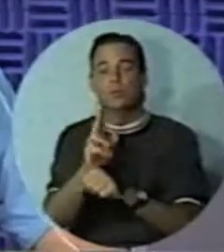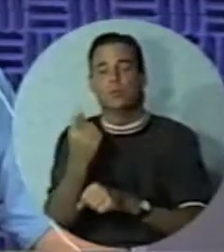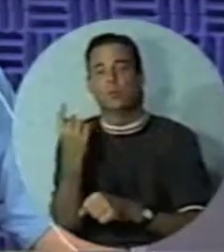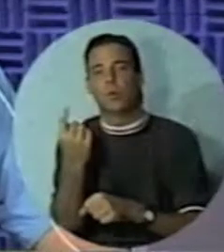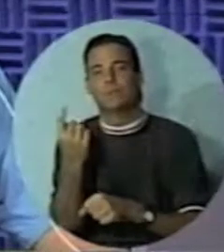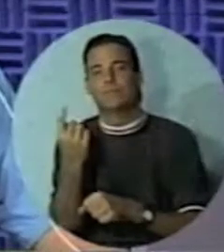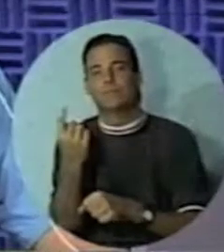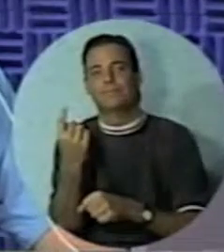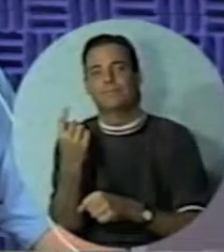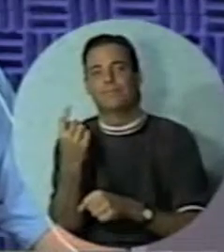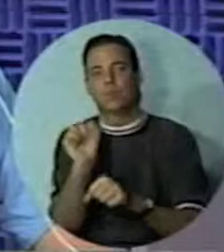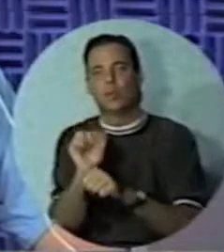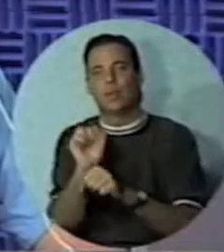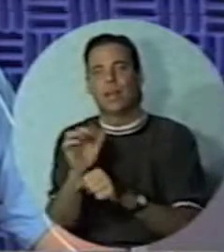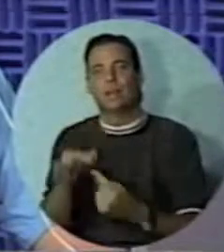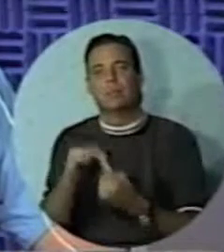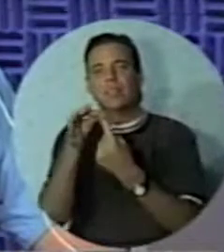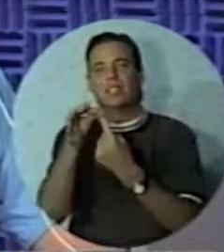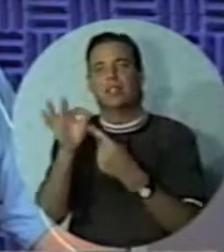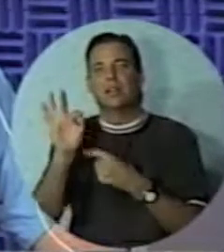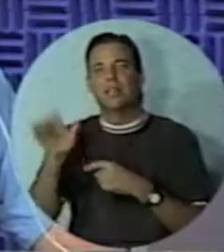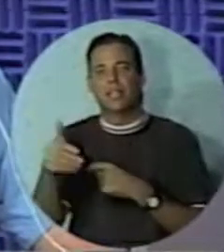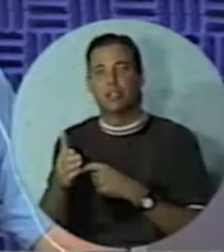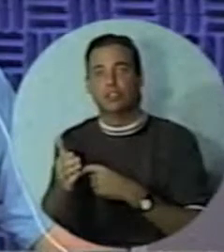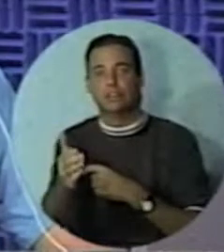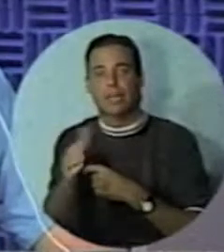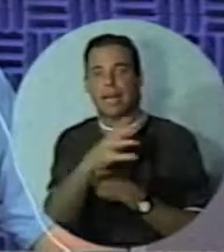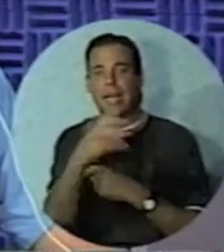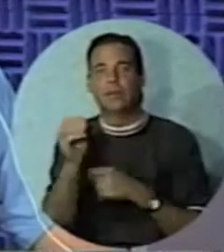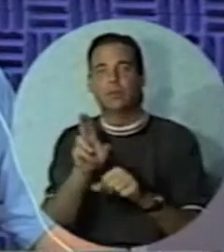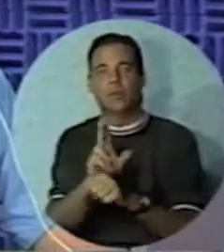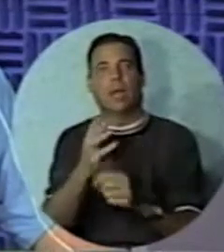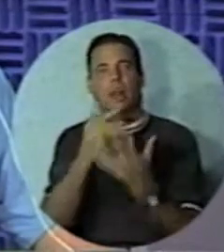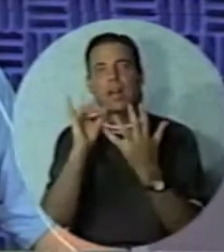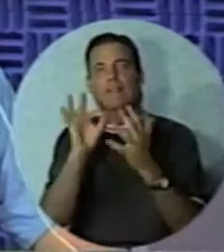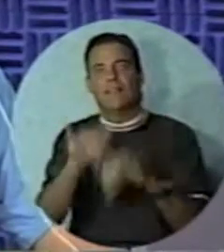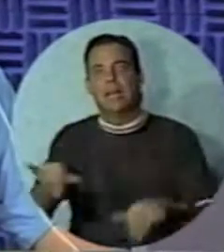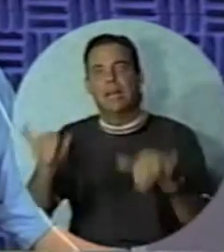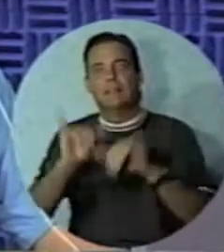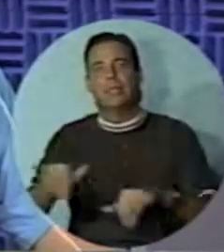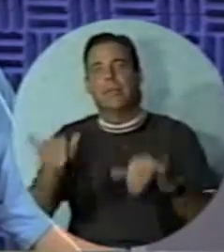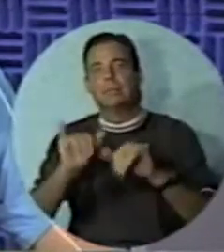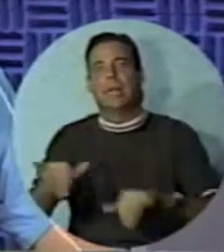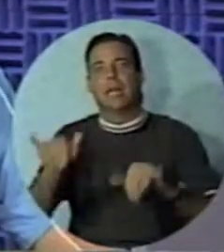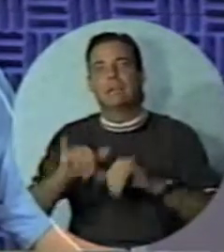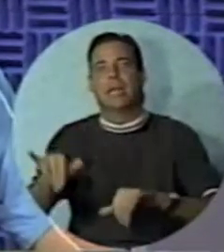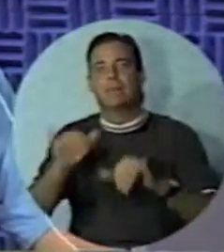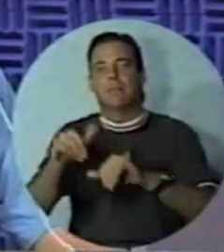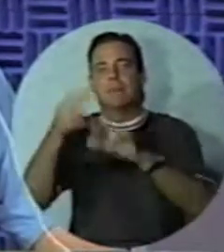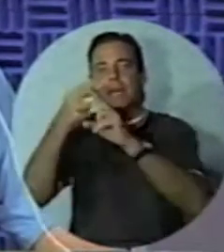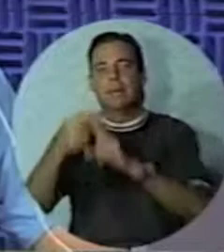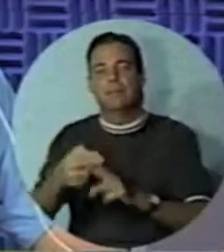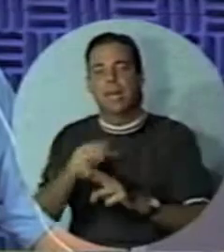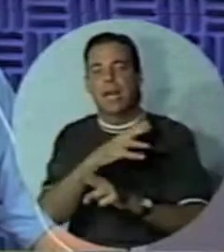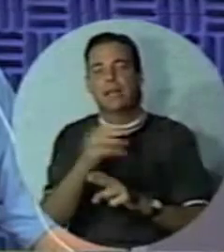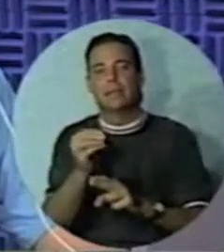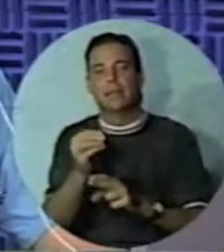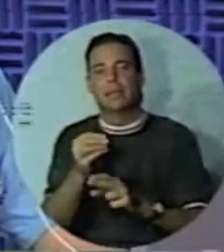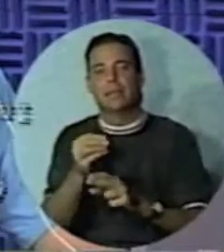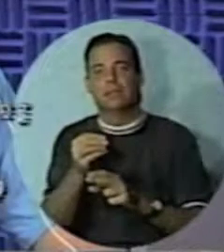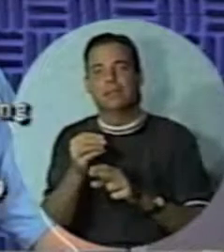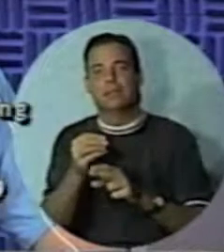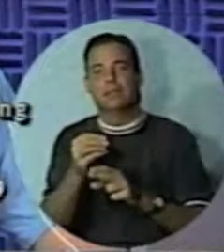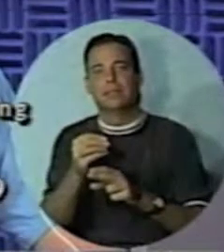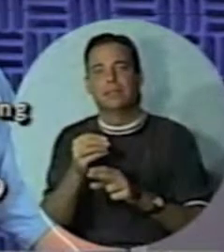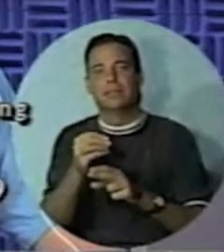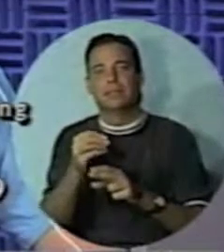one to work on a particular fish, and you use a lot of the same names and different